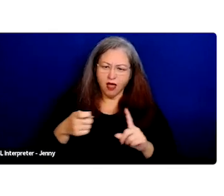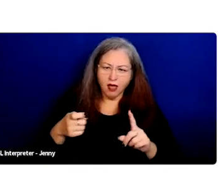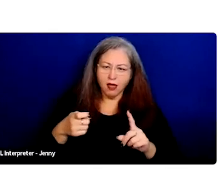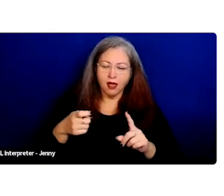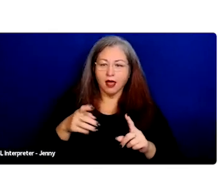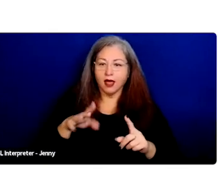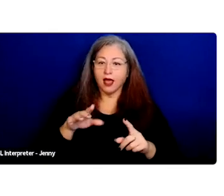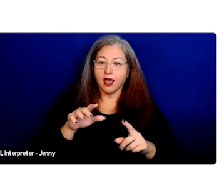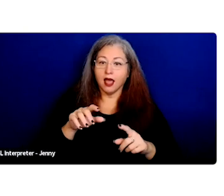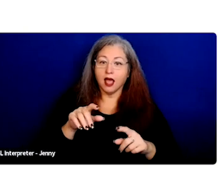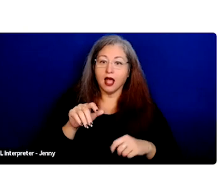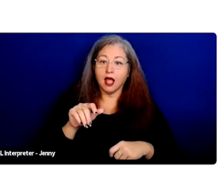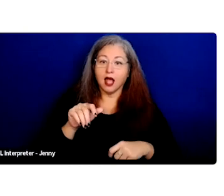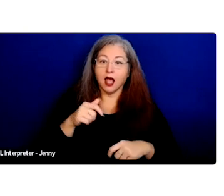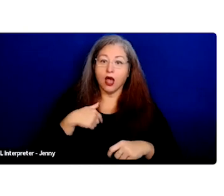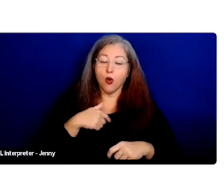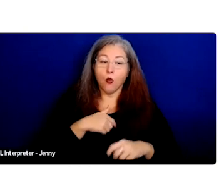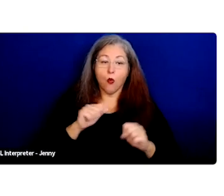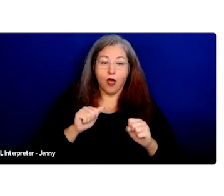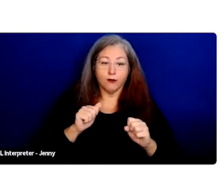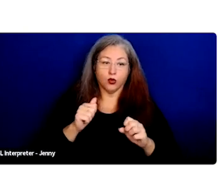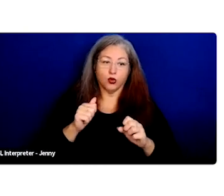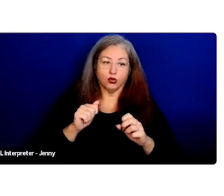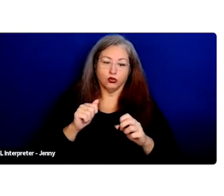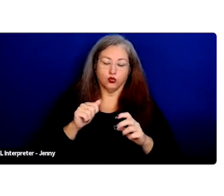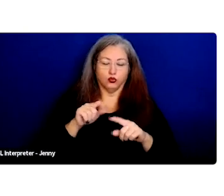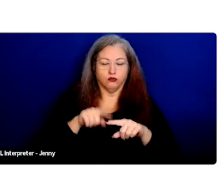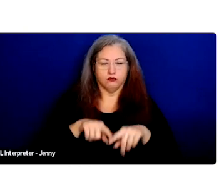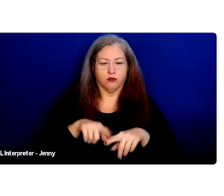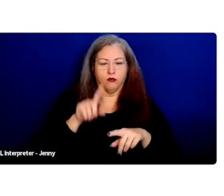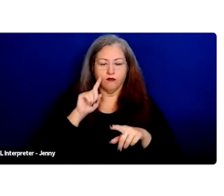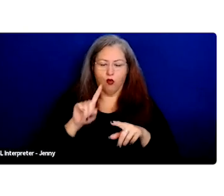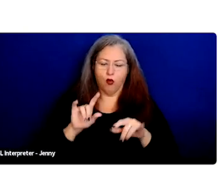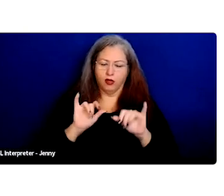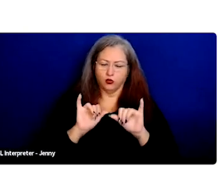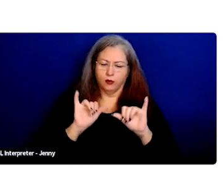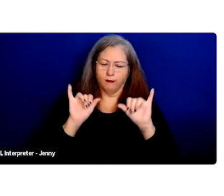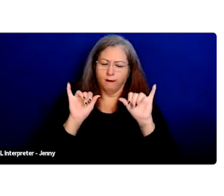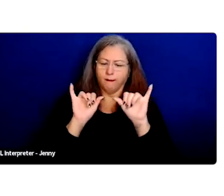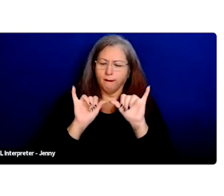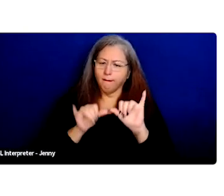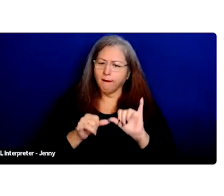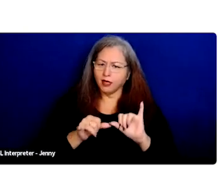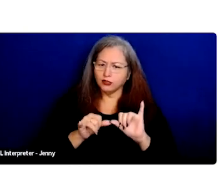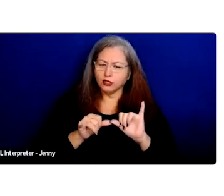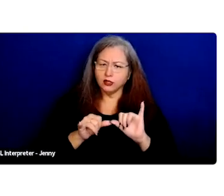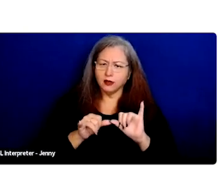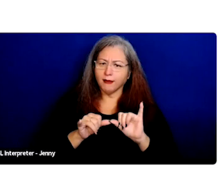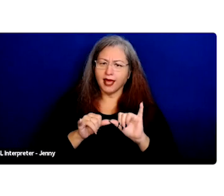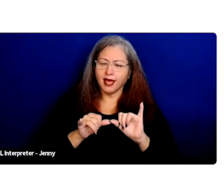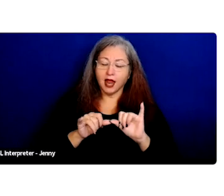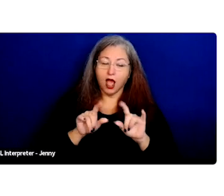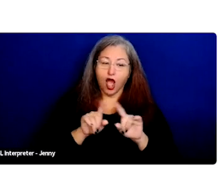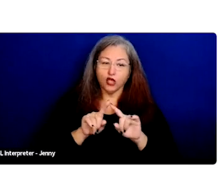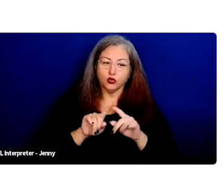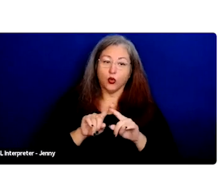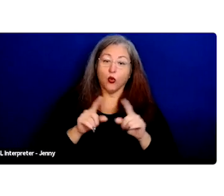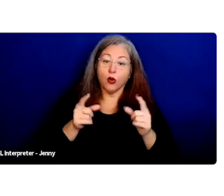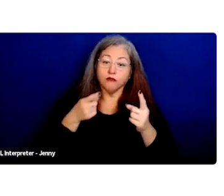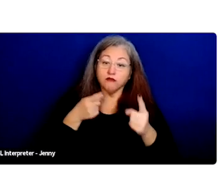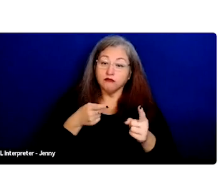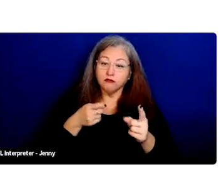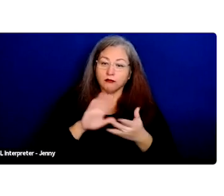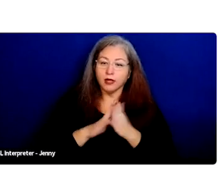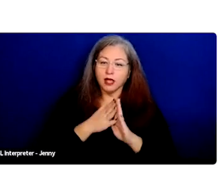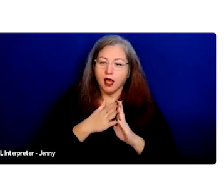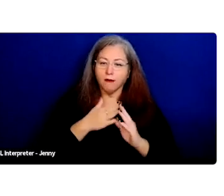it something that we can use to measure, right? It's also about moving into awareness. It's